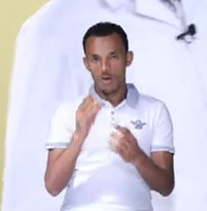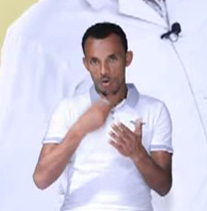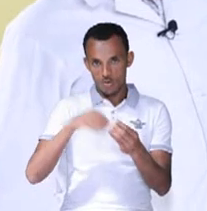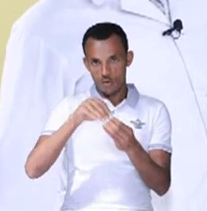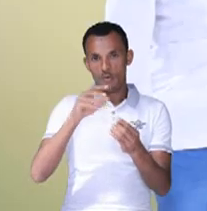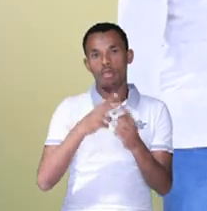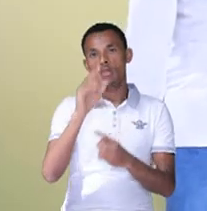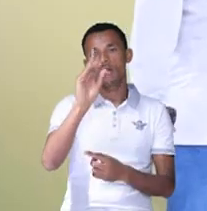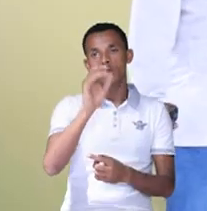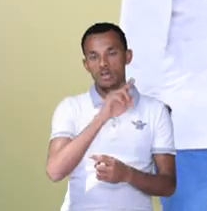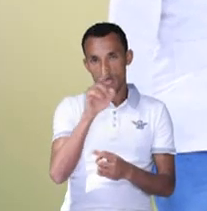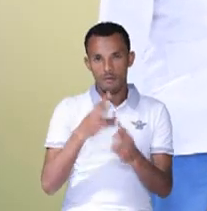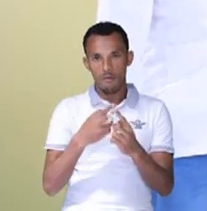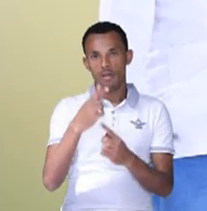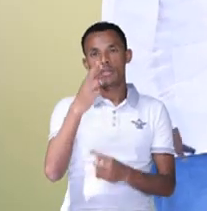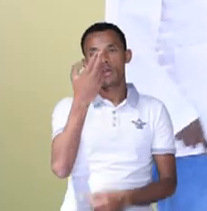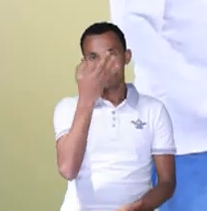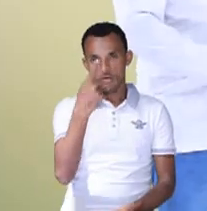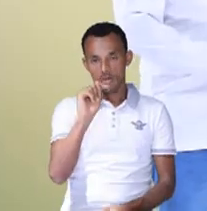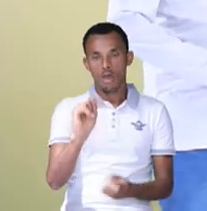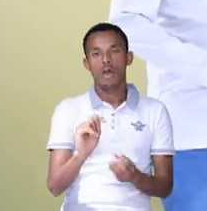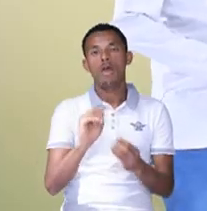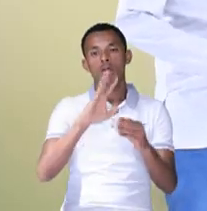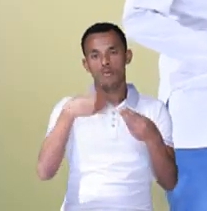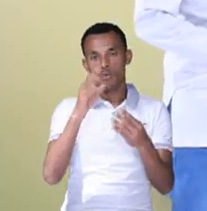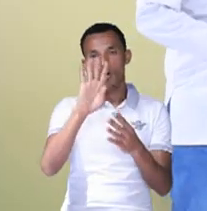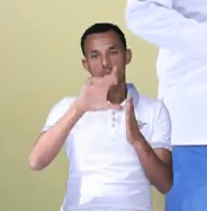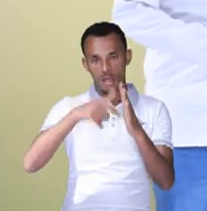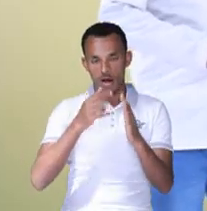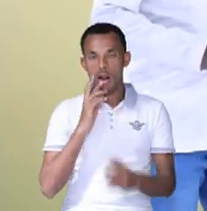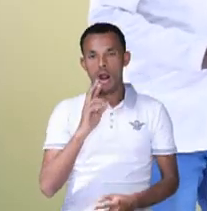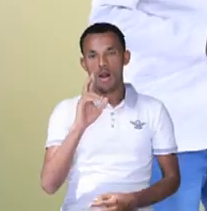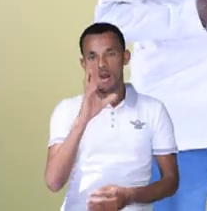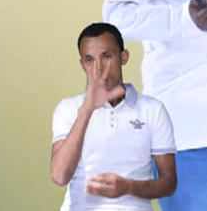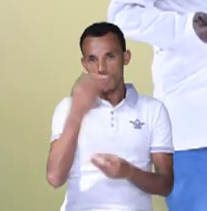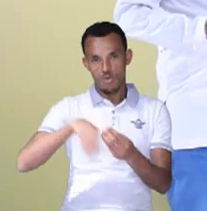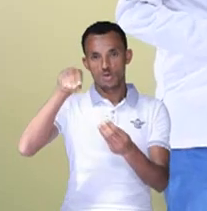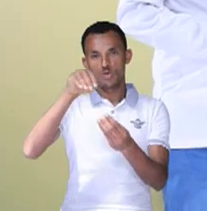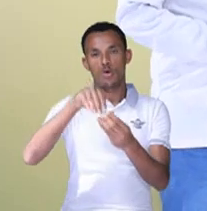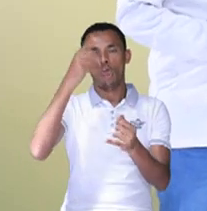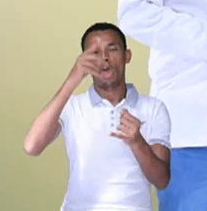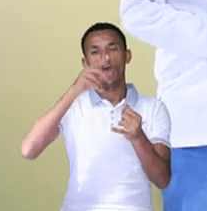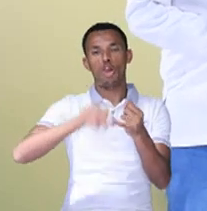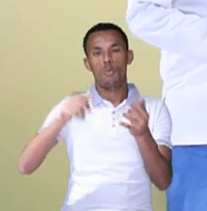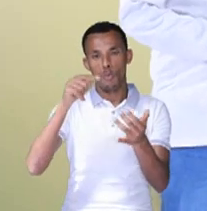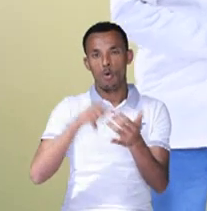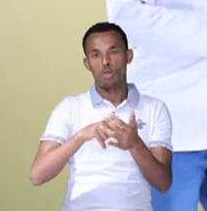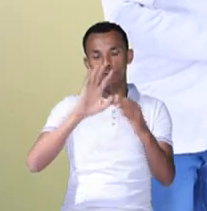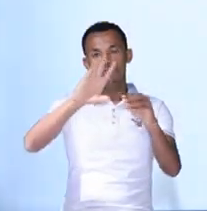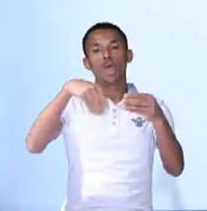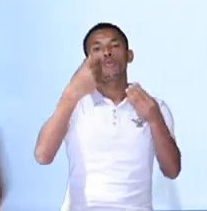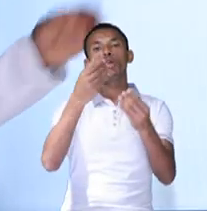D is the vertex of the given quadrilateral and also an endpoint of the given